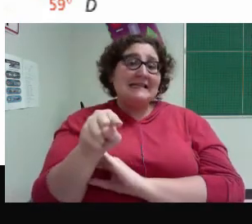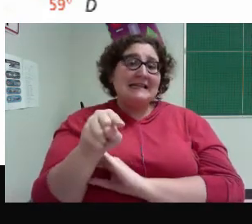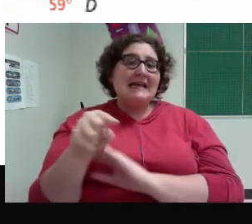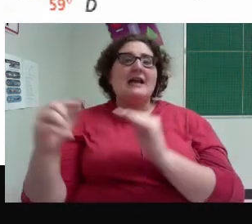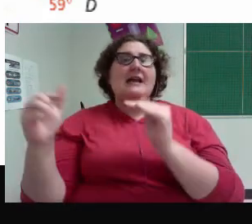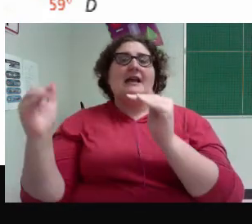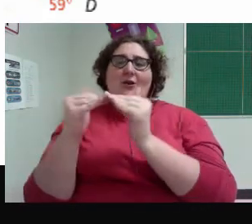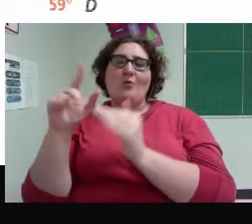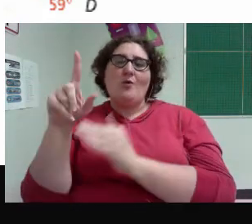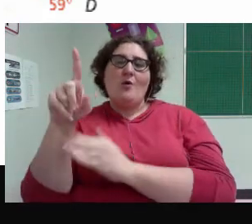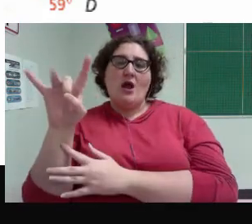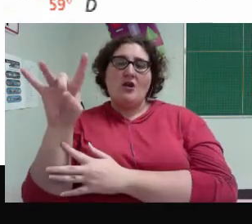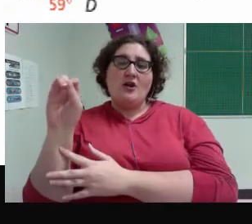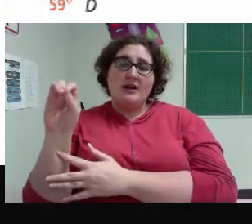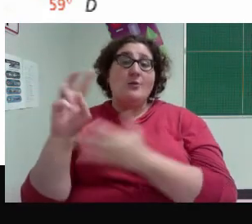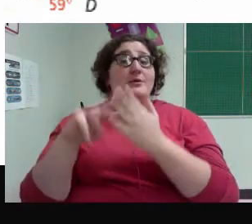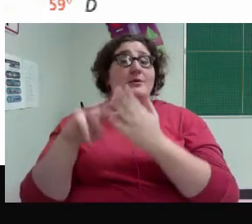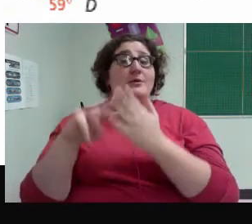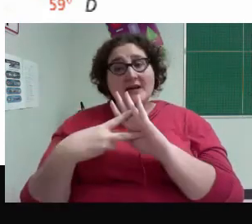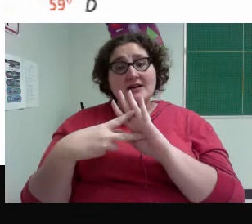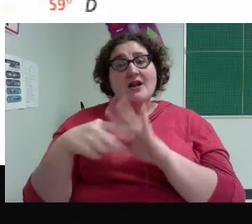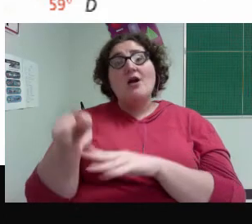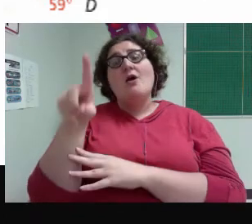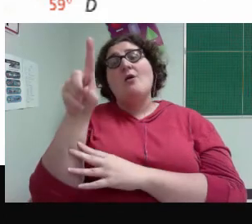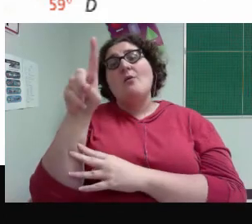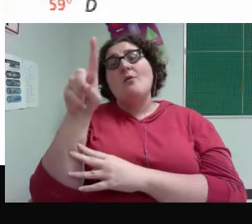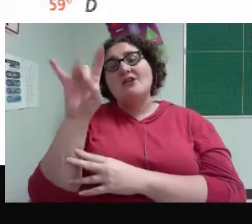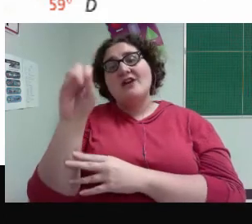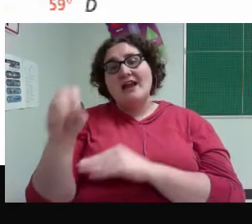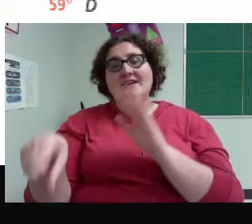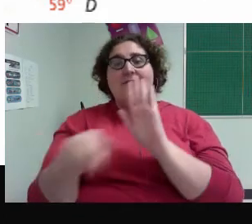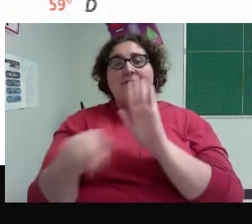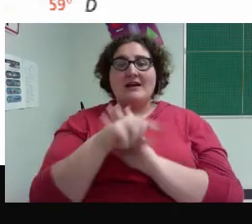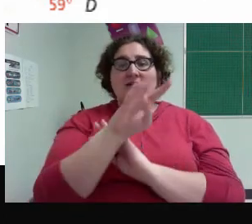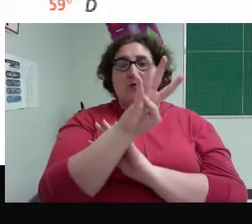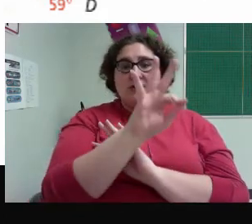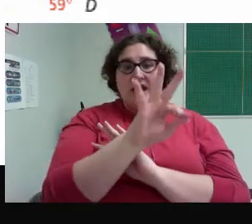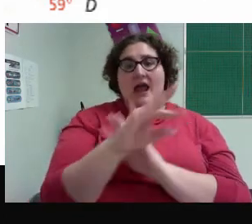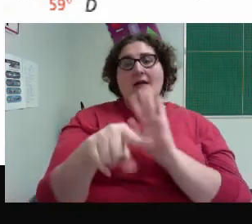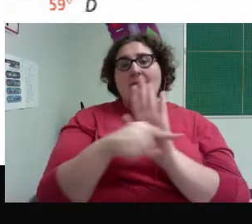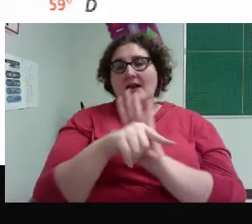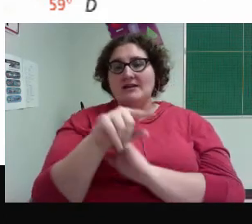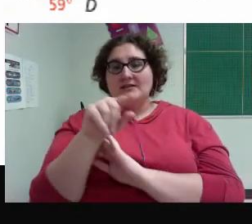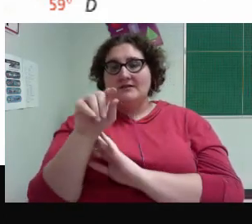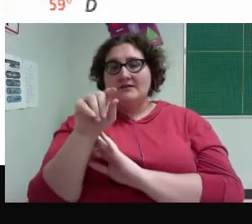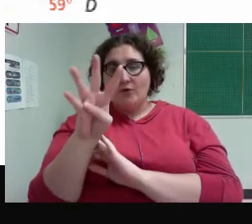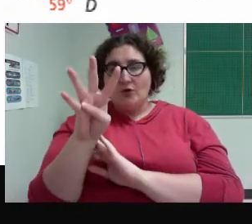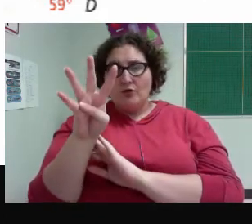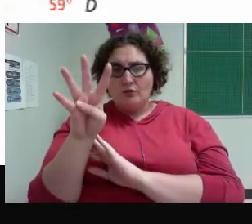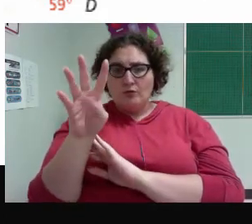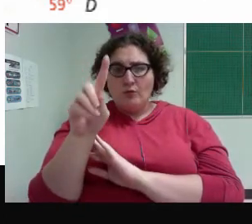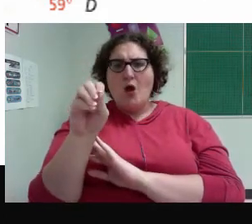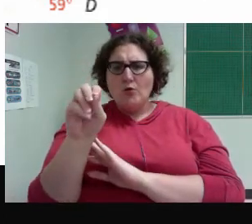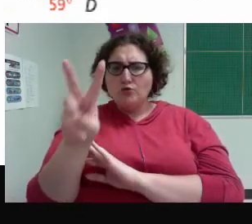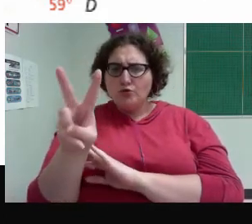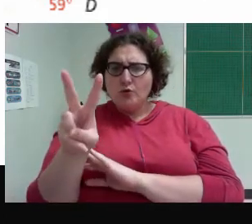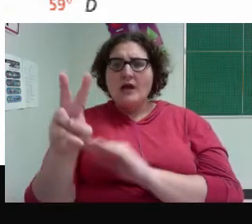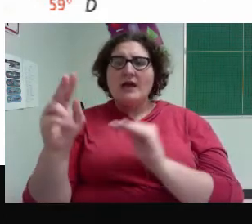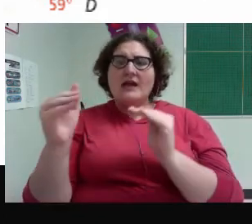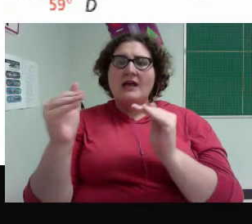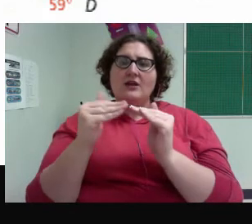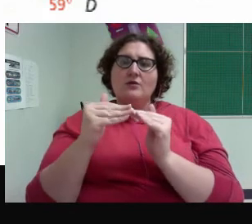z has to equal 180. So then I can take 180 minus 49 minus 42, and I'll get